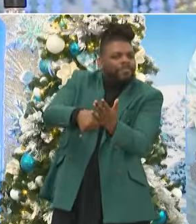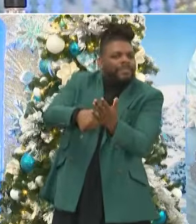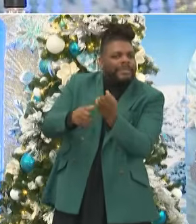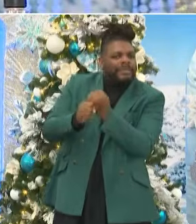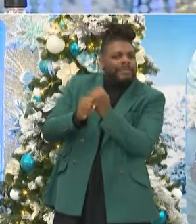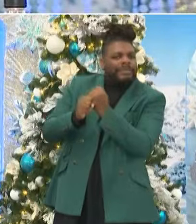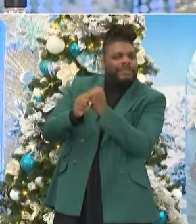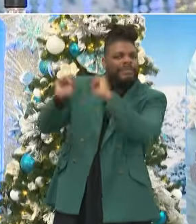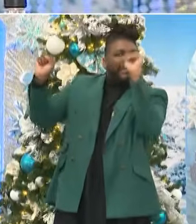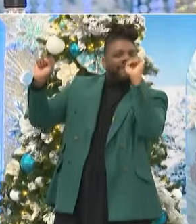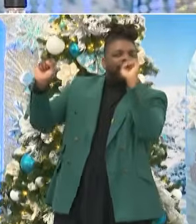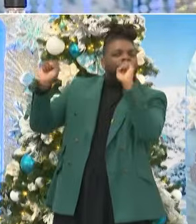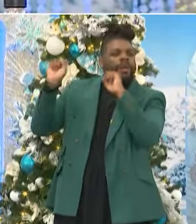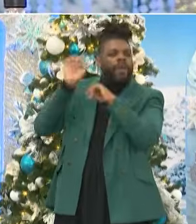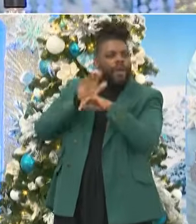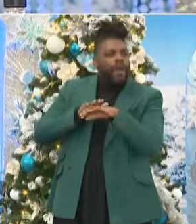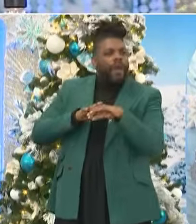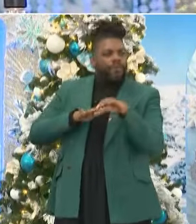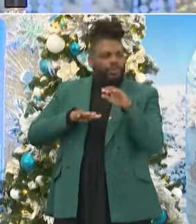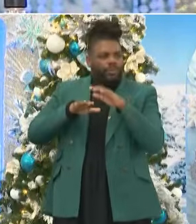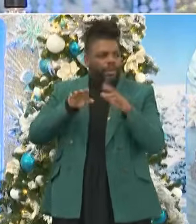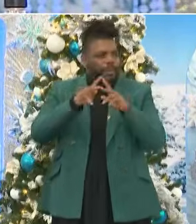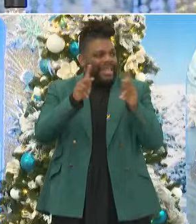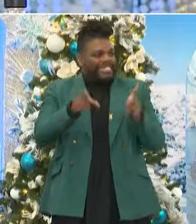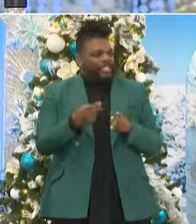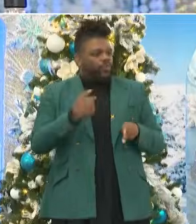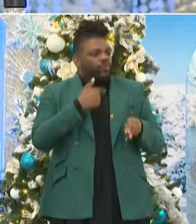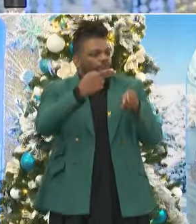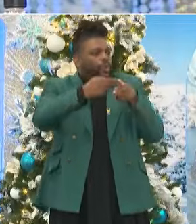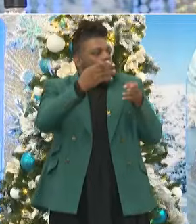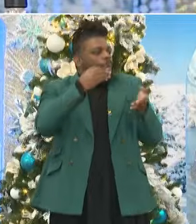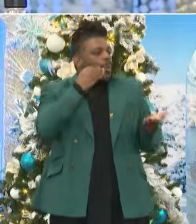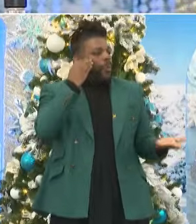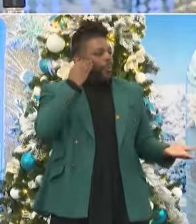safe and comfortable places to call home.